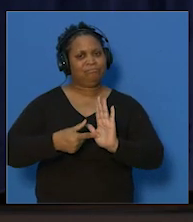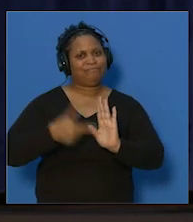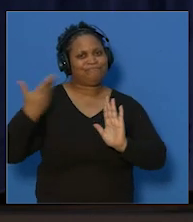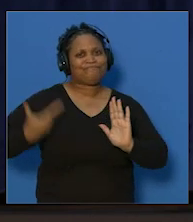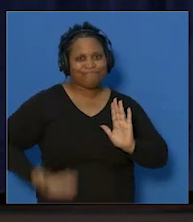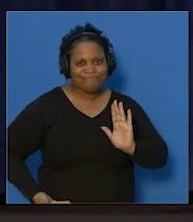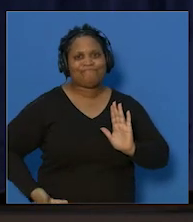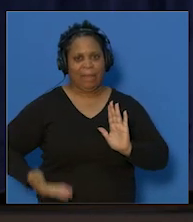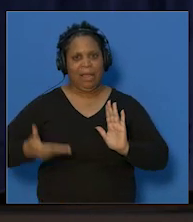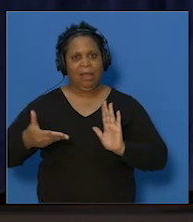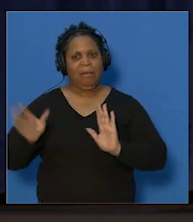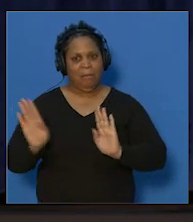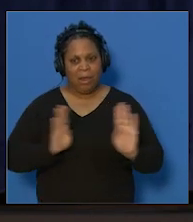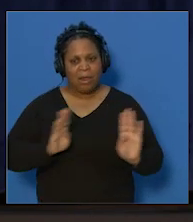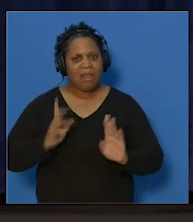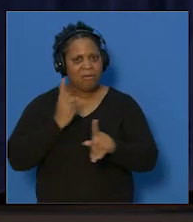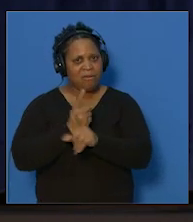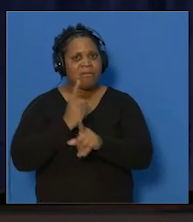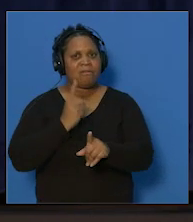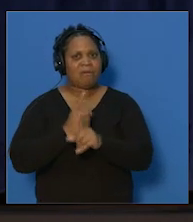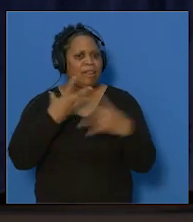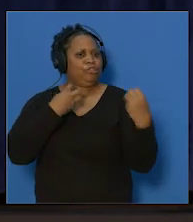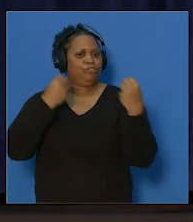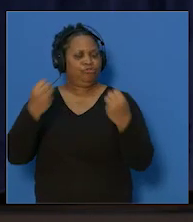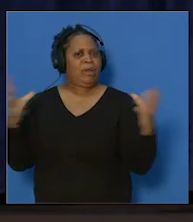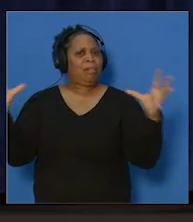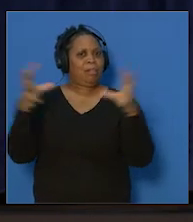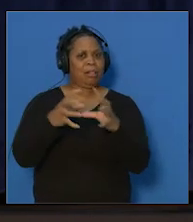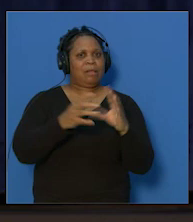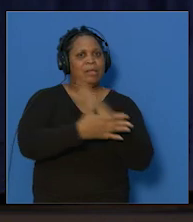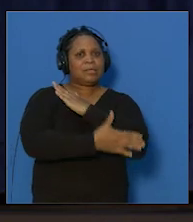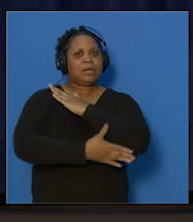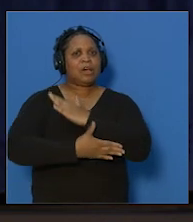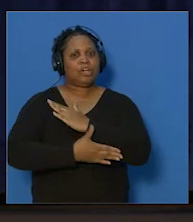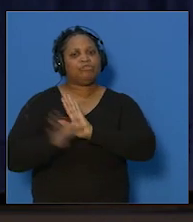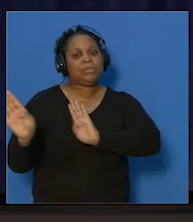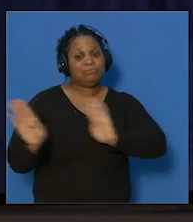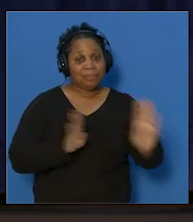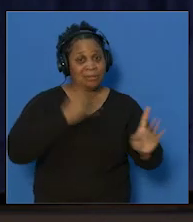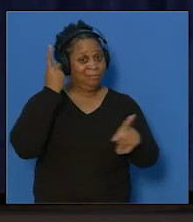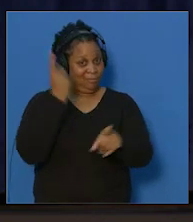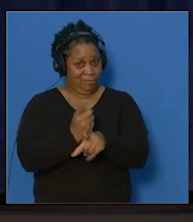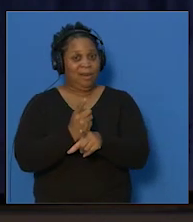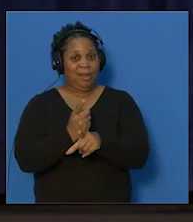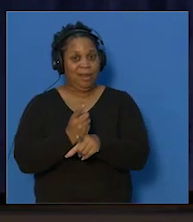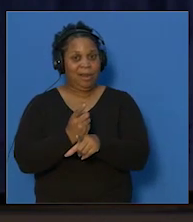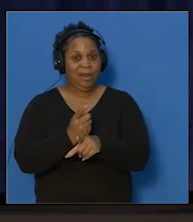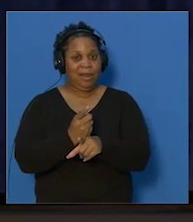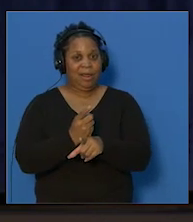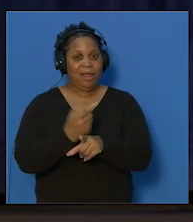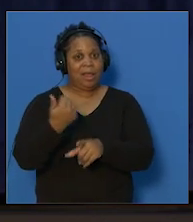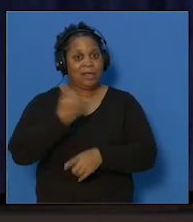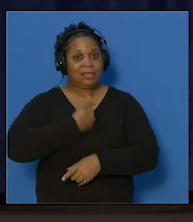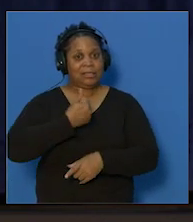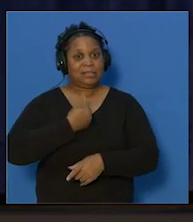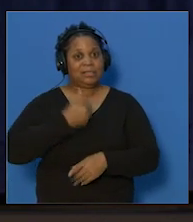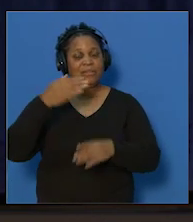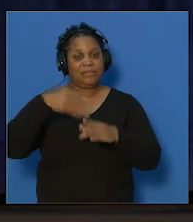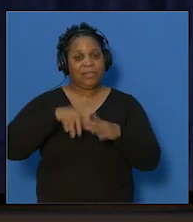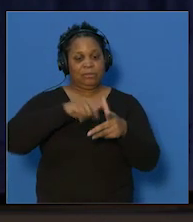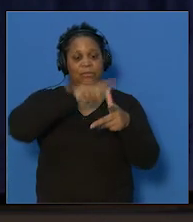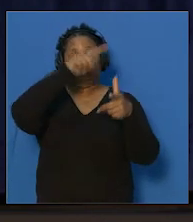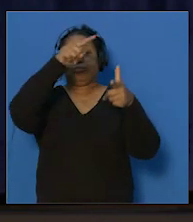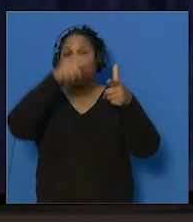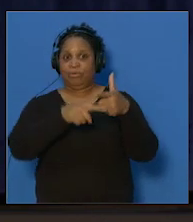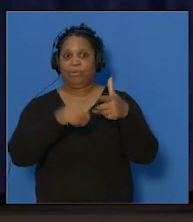and to demonstrate our collective strength as a country that we are going to act right and we are going to take ourselves into phase 2.